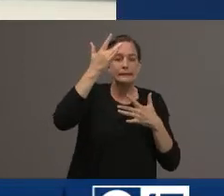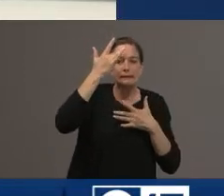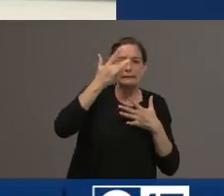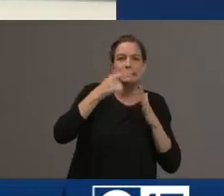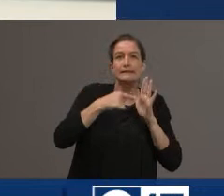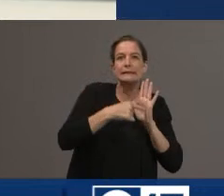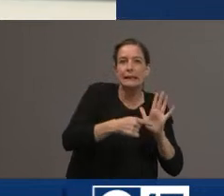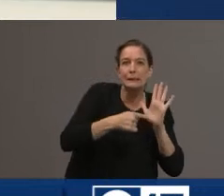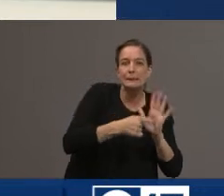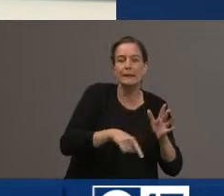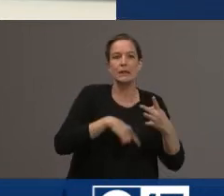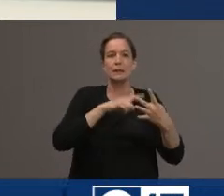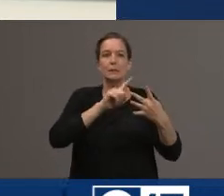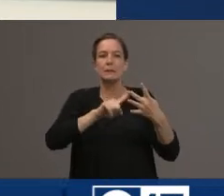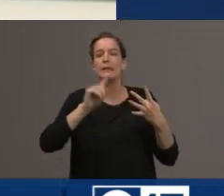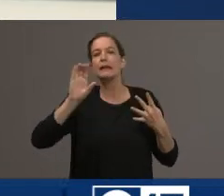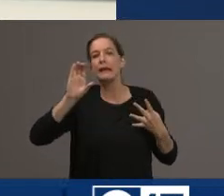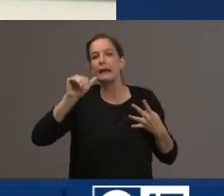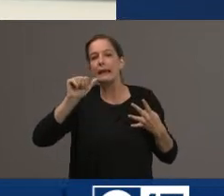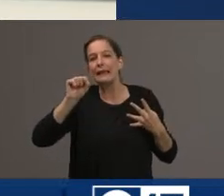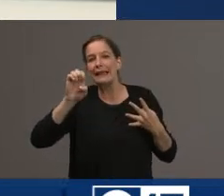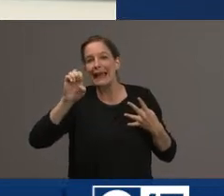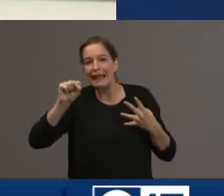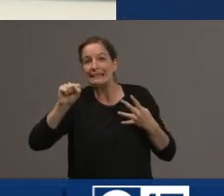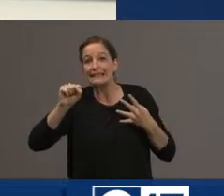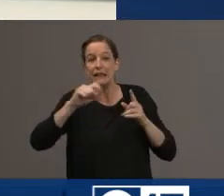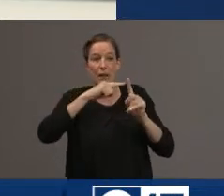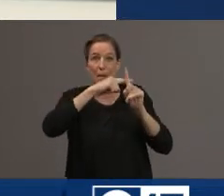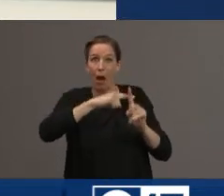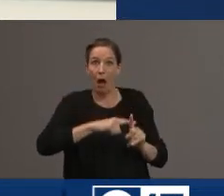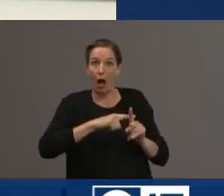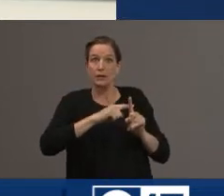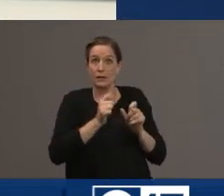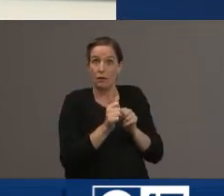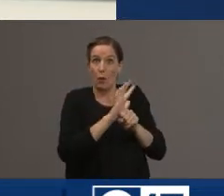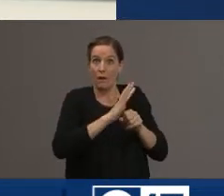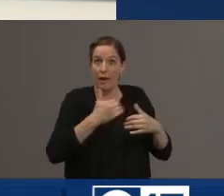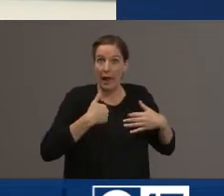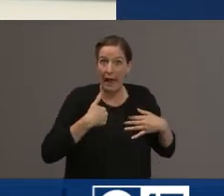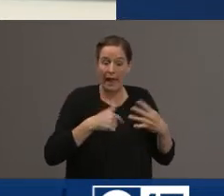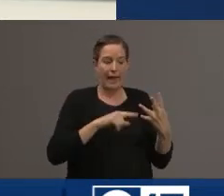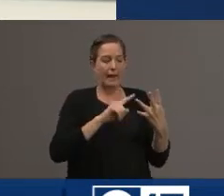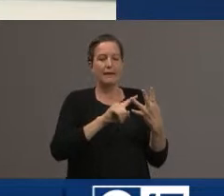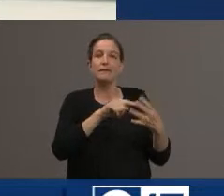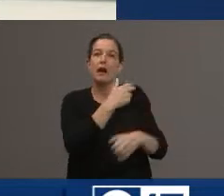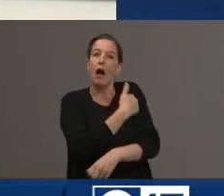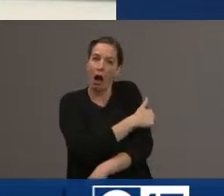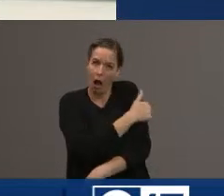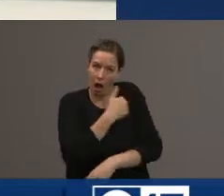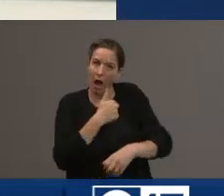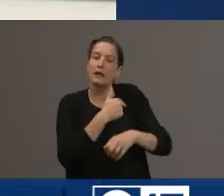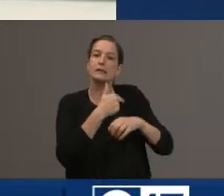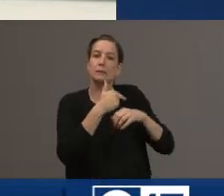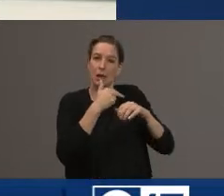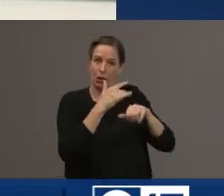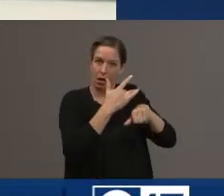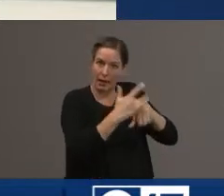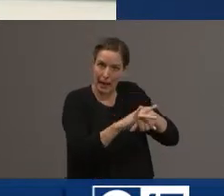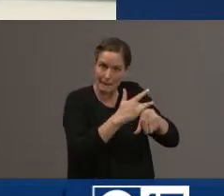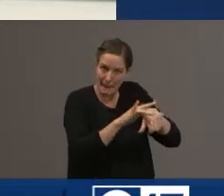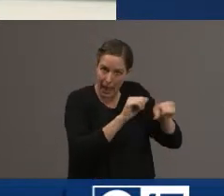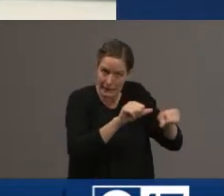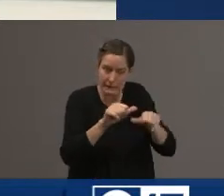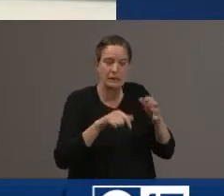hospital capacity, and testing. So those are our numbers that we continue to monitor. We will continue